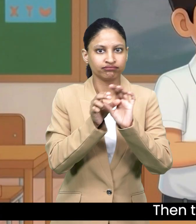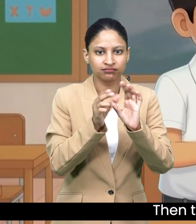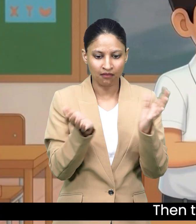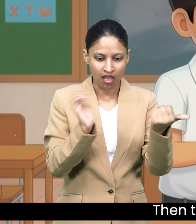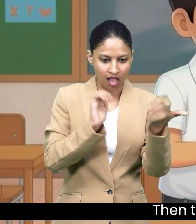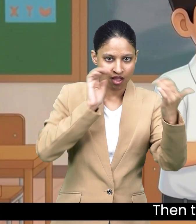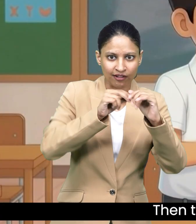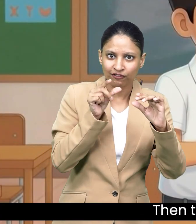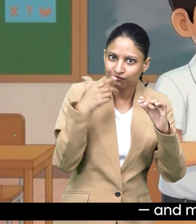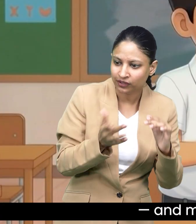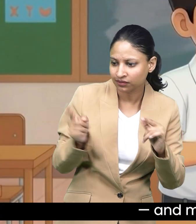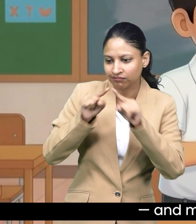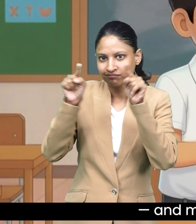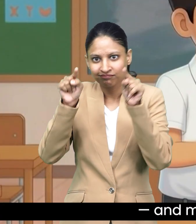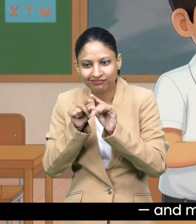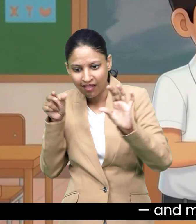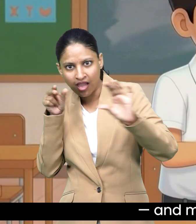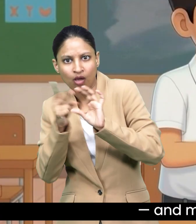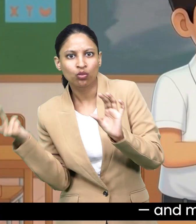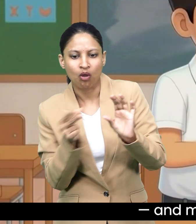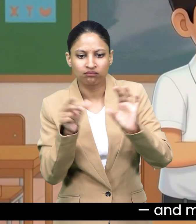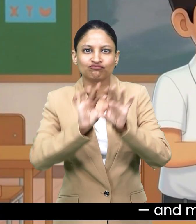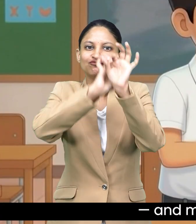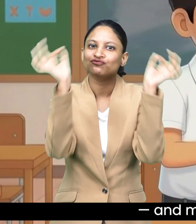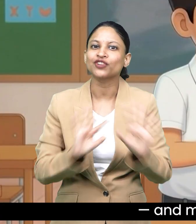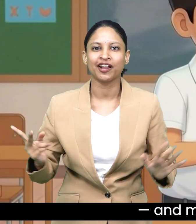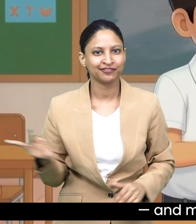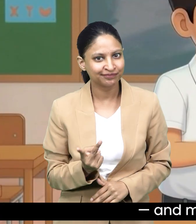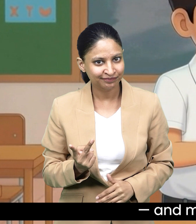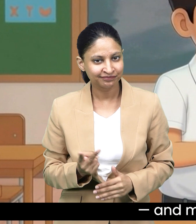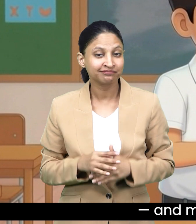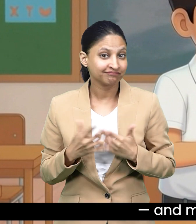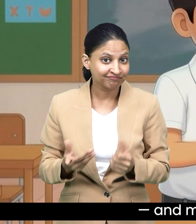tray into the cover and made their own paper matchbox.